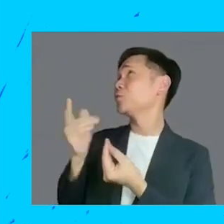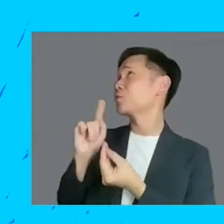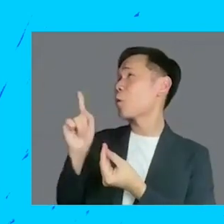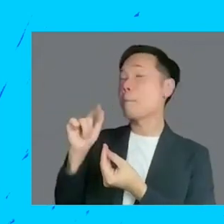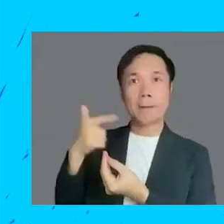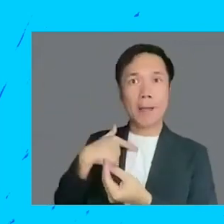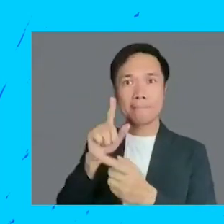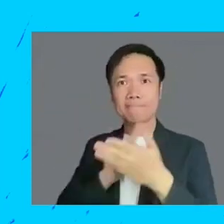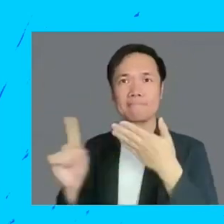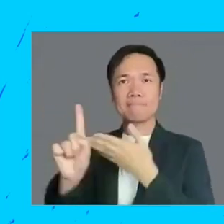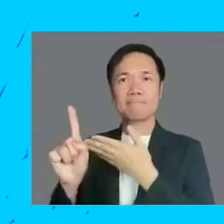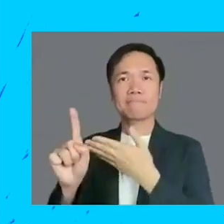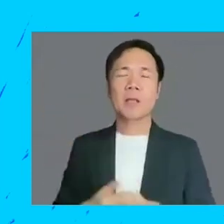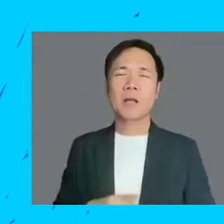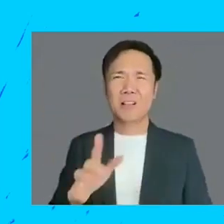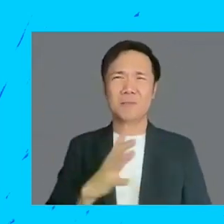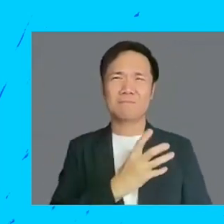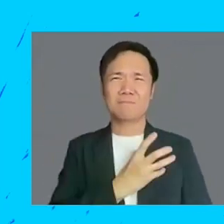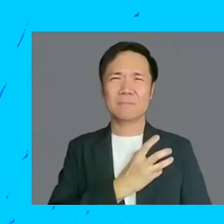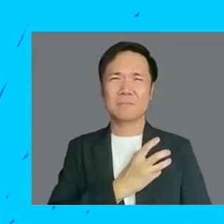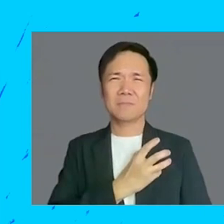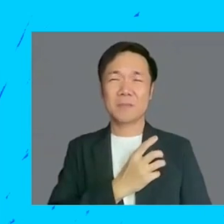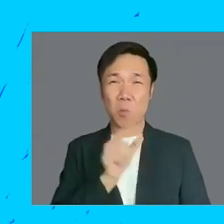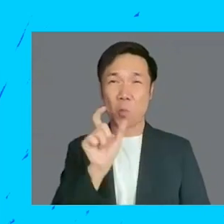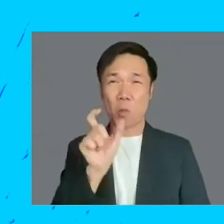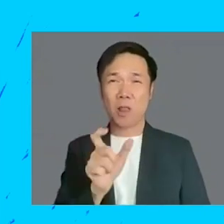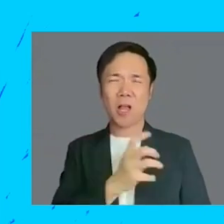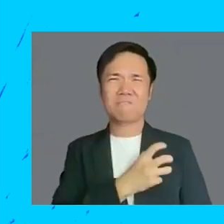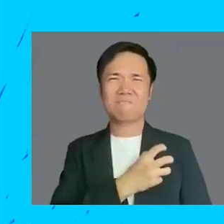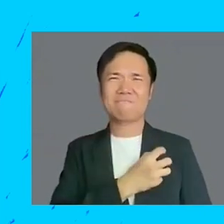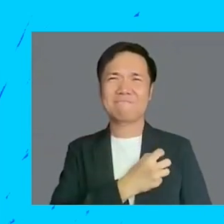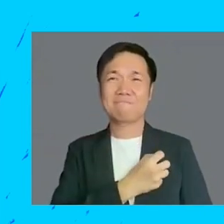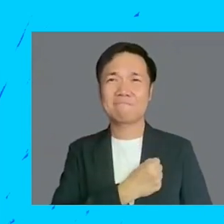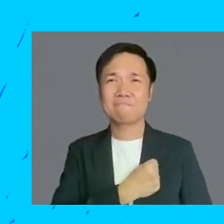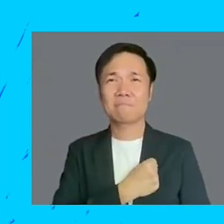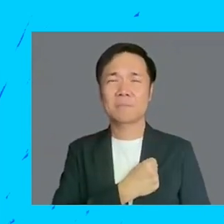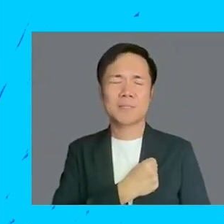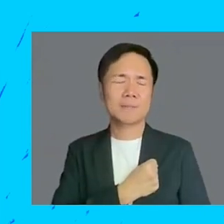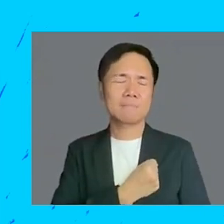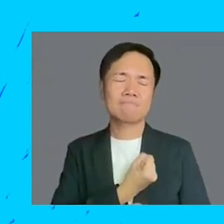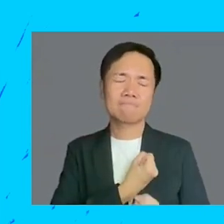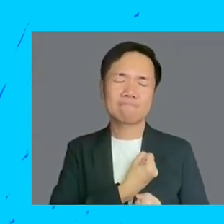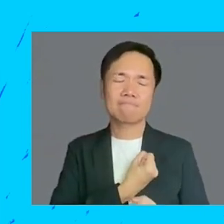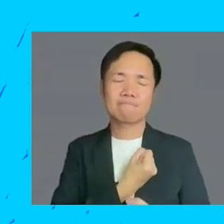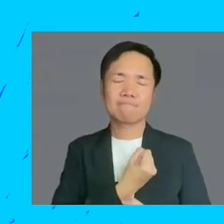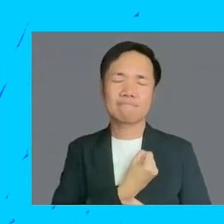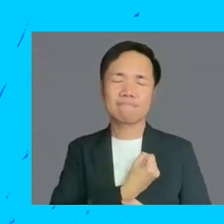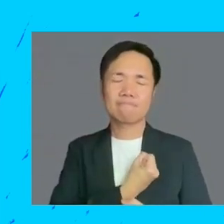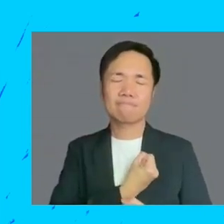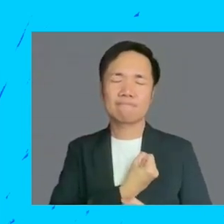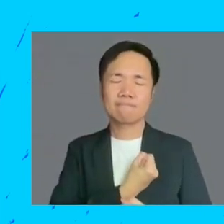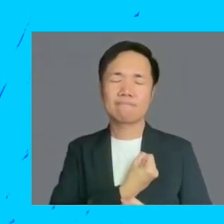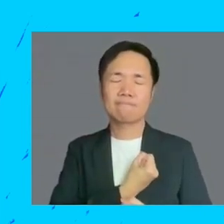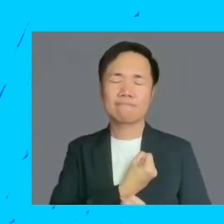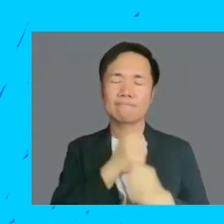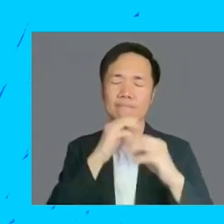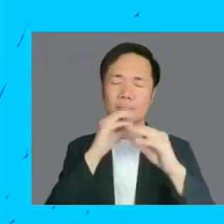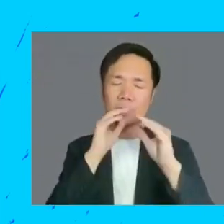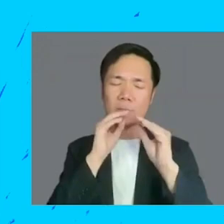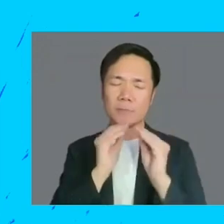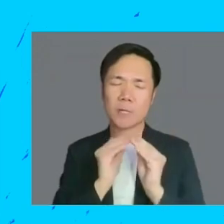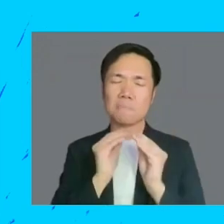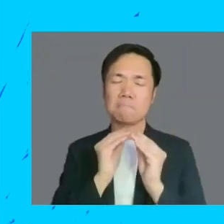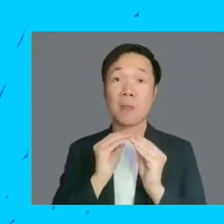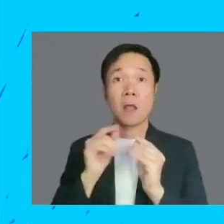Pained. It is so, so painful. The experiences of young people, what we go through is so much painful. We have gone through sexual assault. We have gone